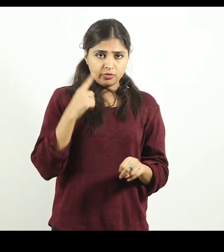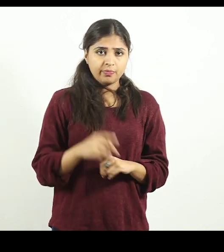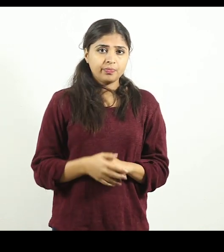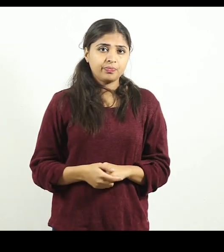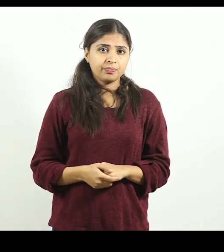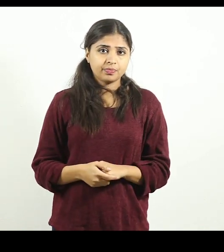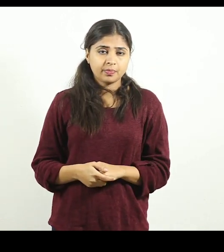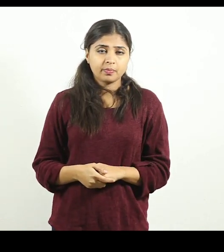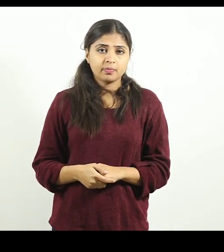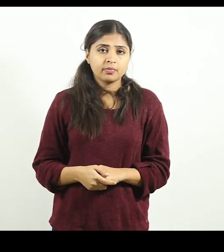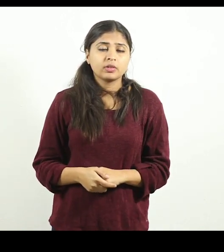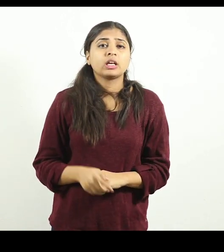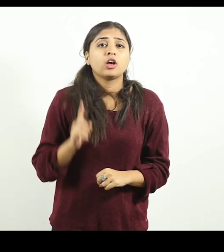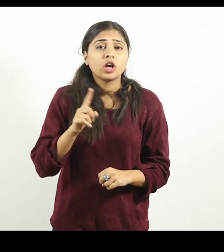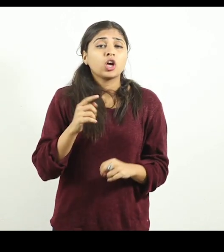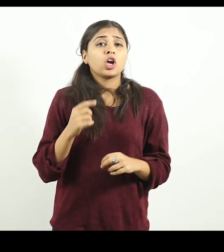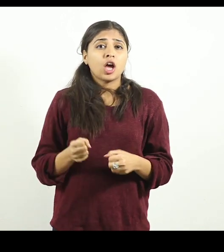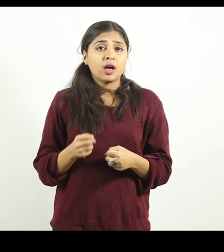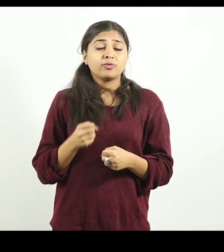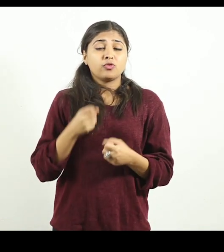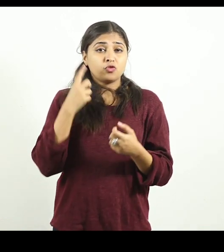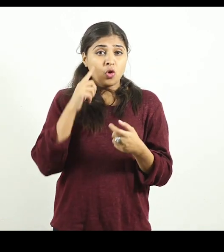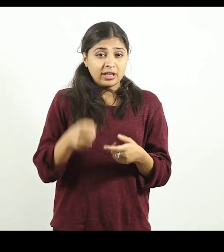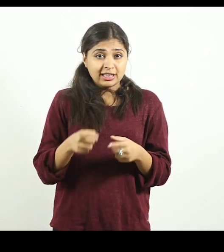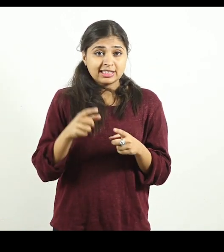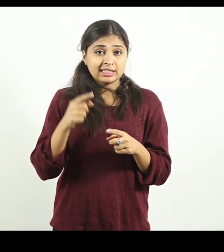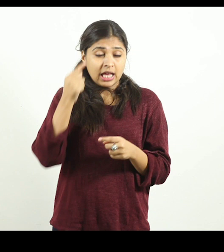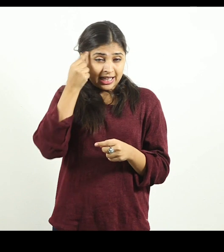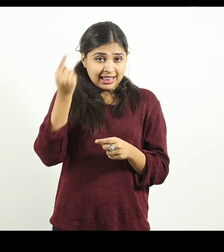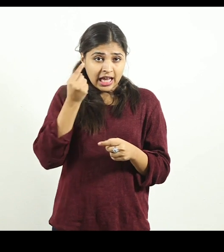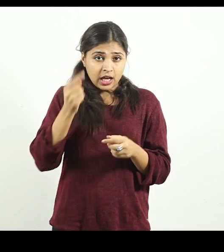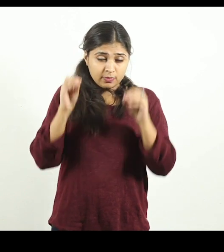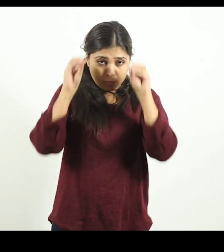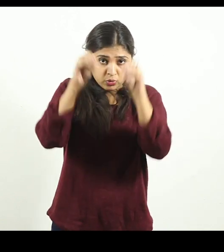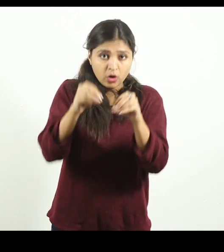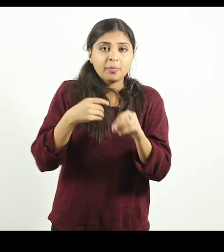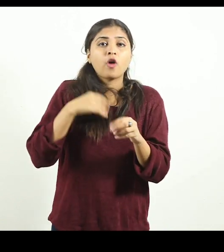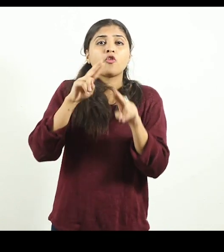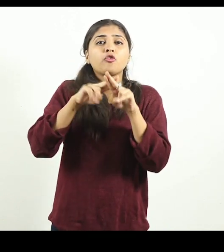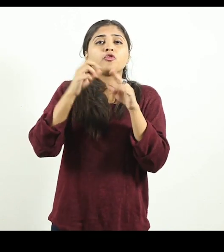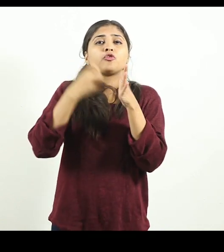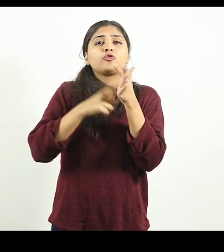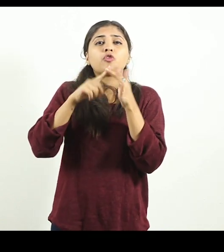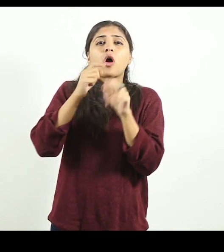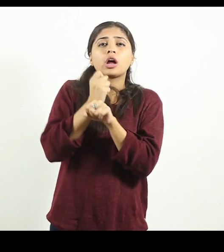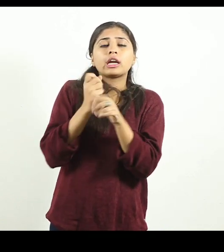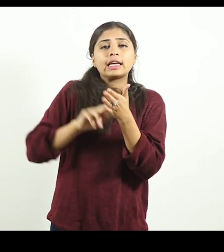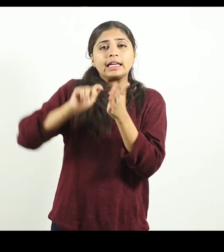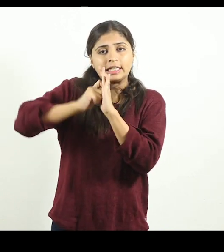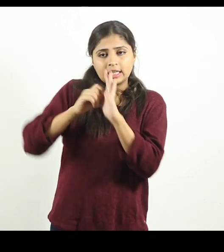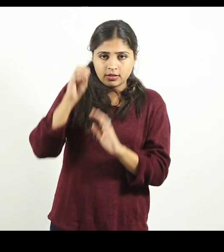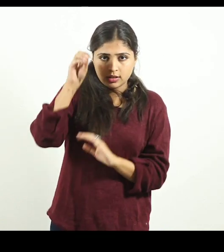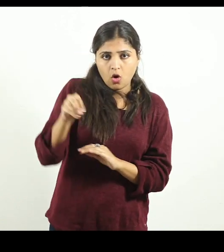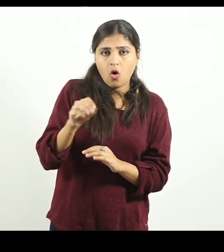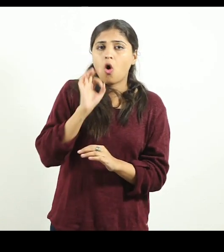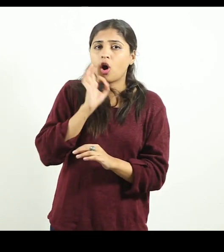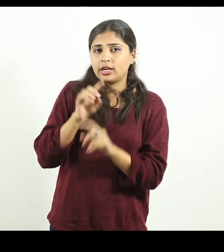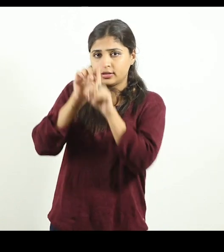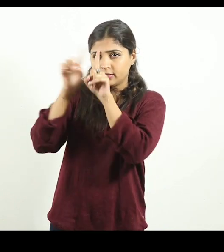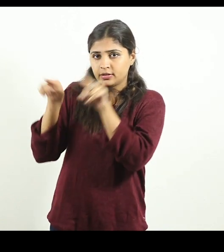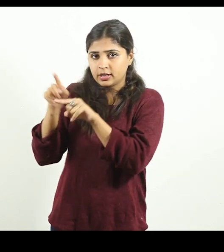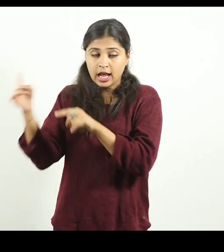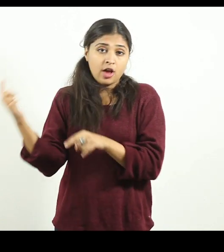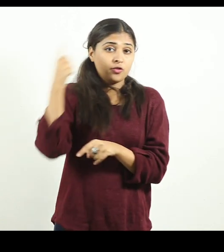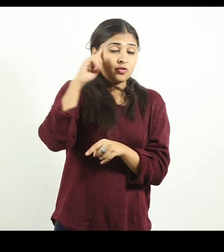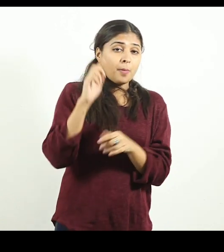this logic, we place a foreign key on the orders table and have it reference the primary key of the customer table.